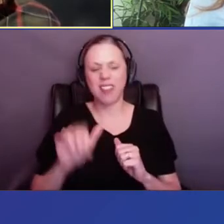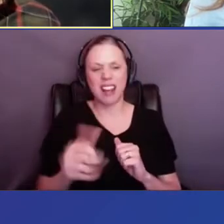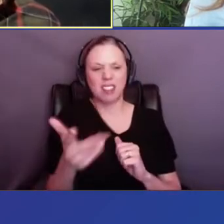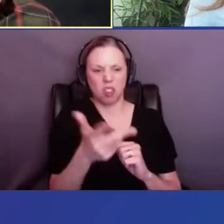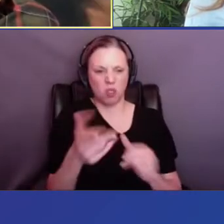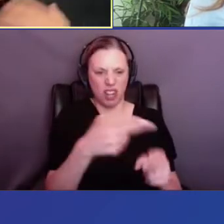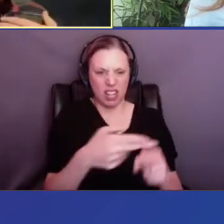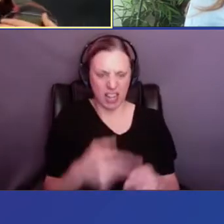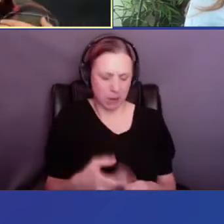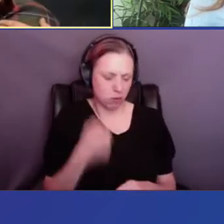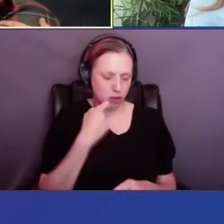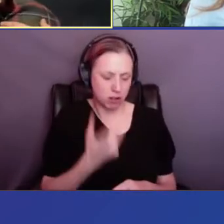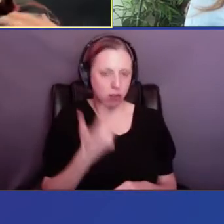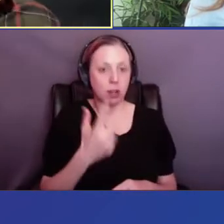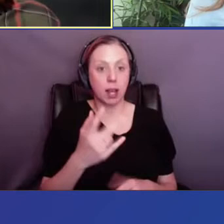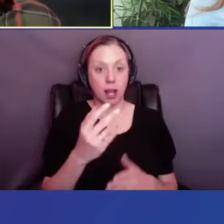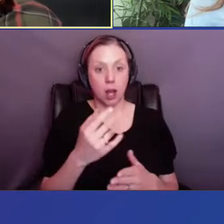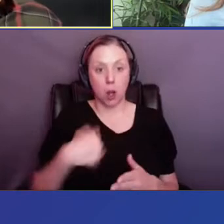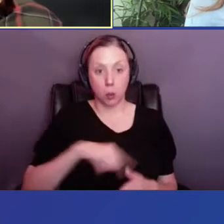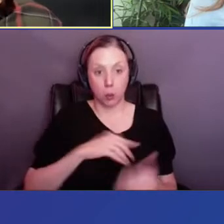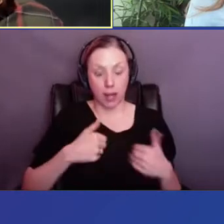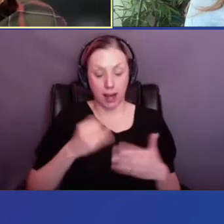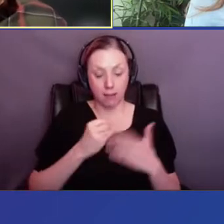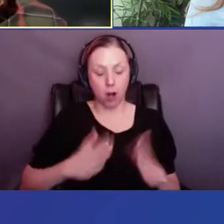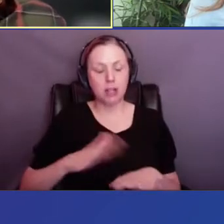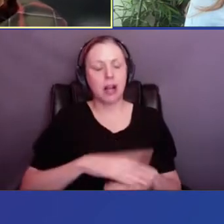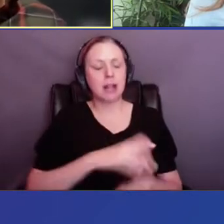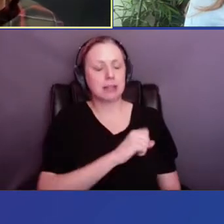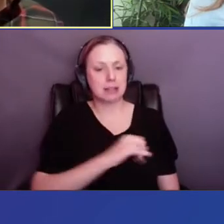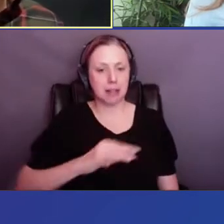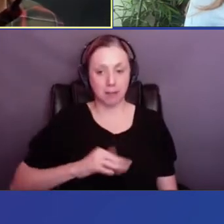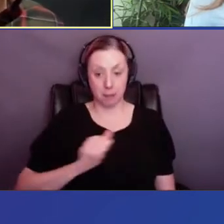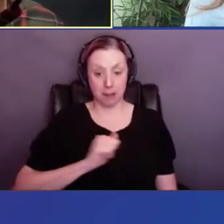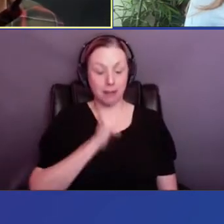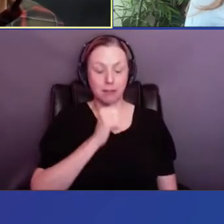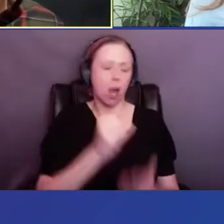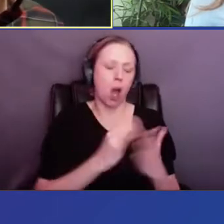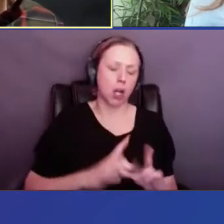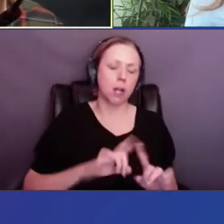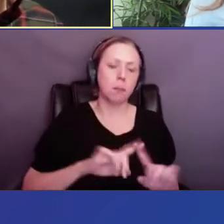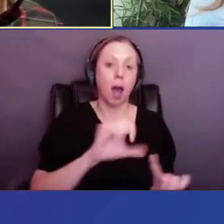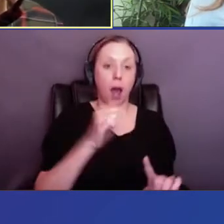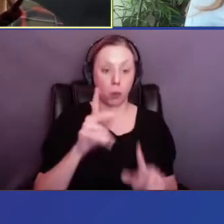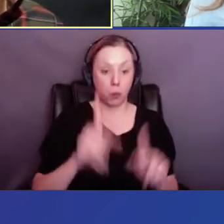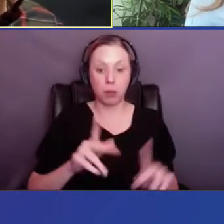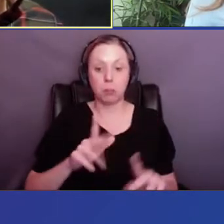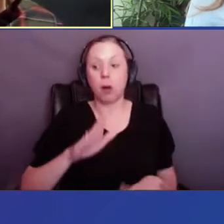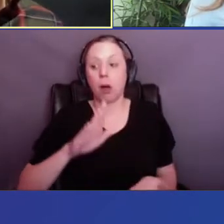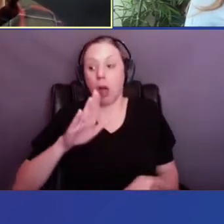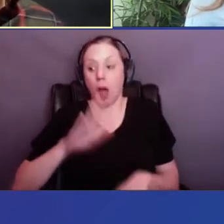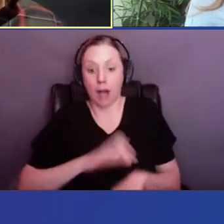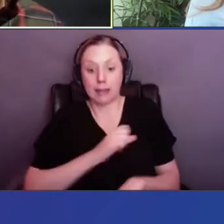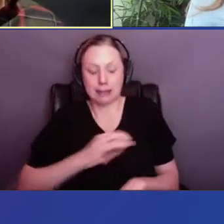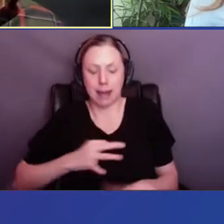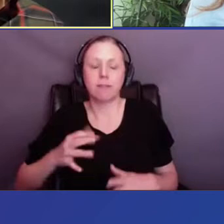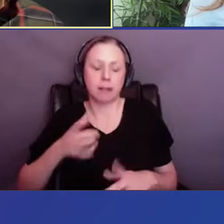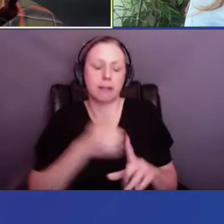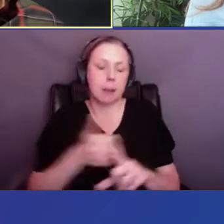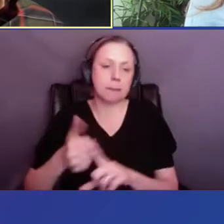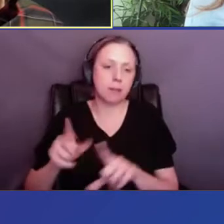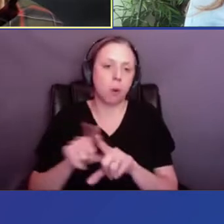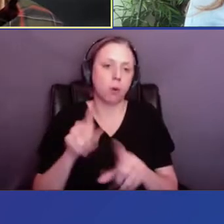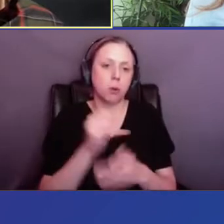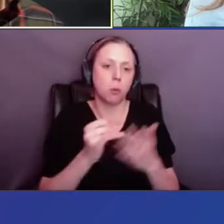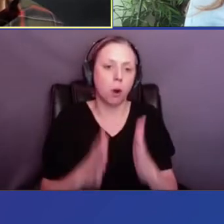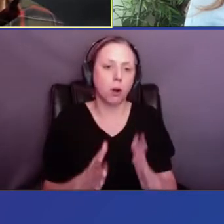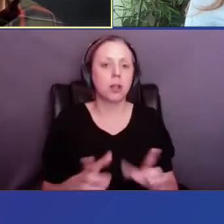on staff. I'm not an artist, but a lot of the staff that I worked with on my side are artists. And of